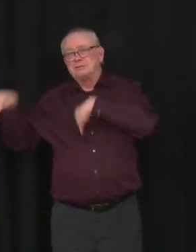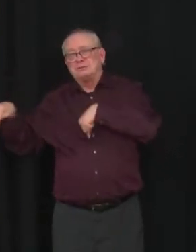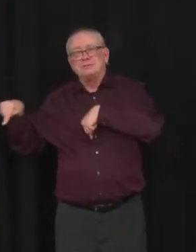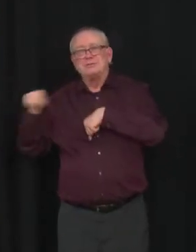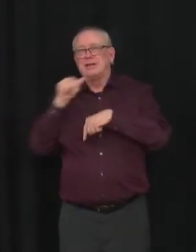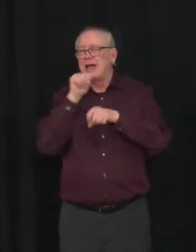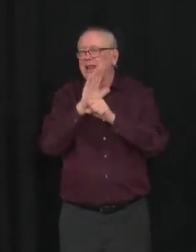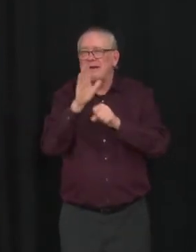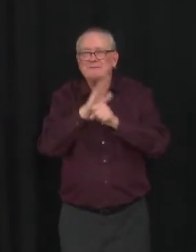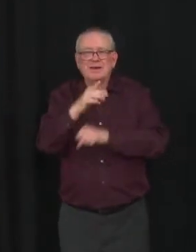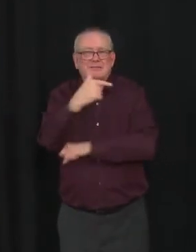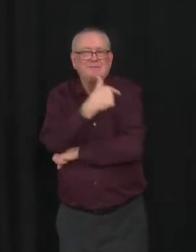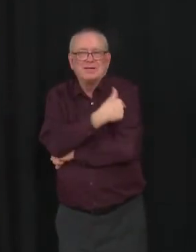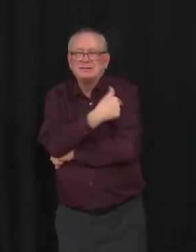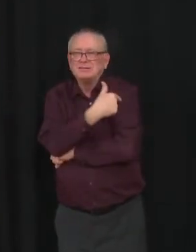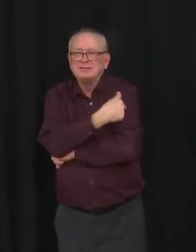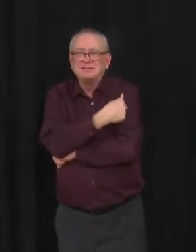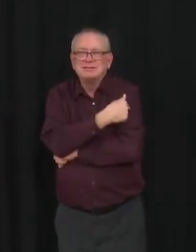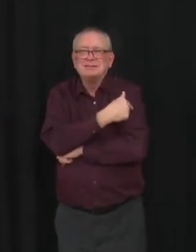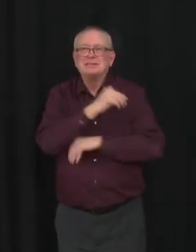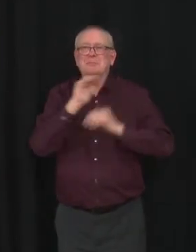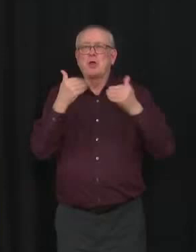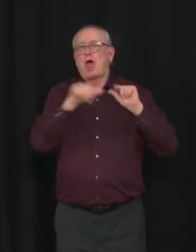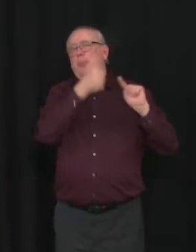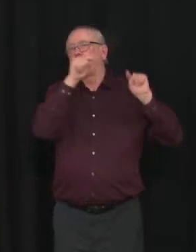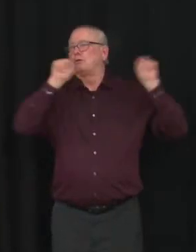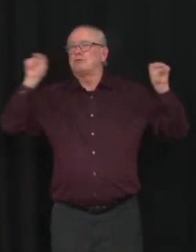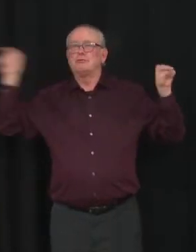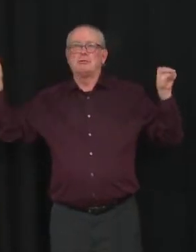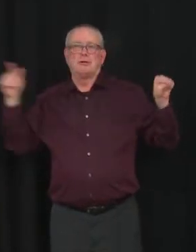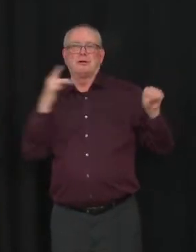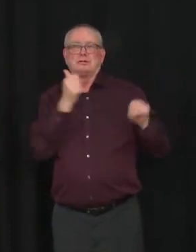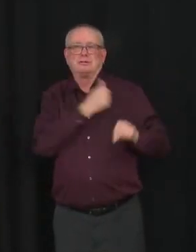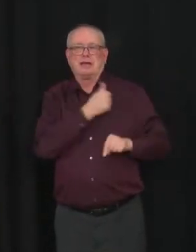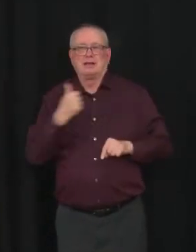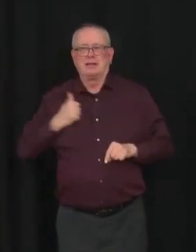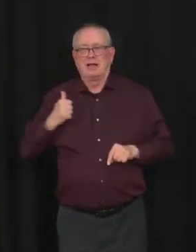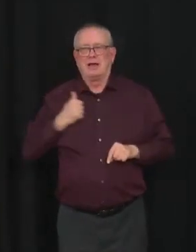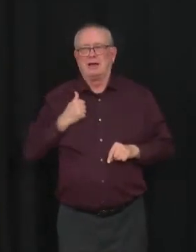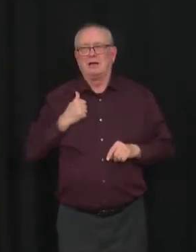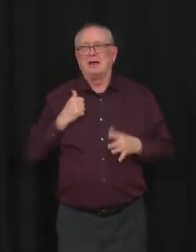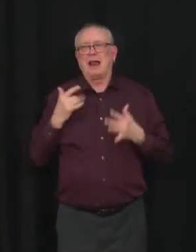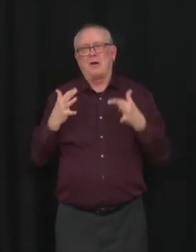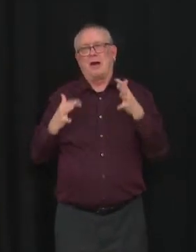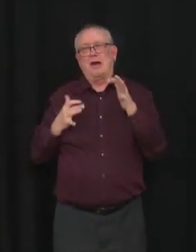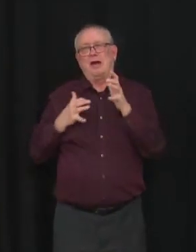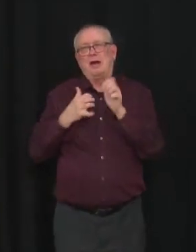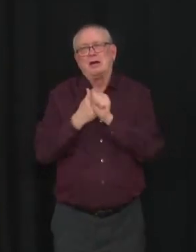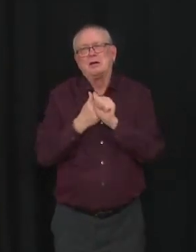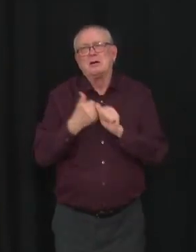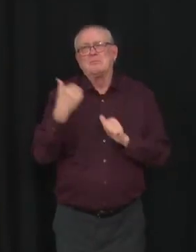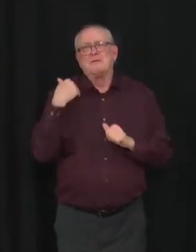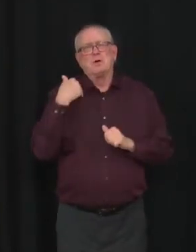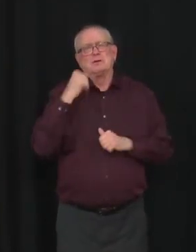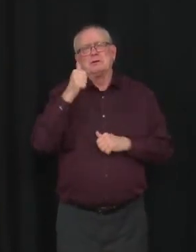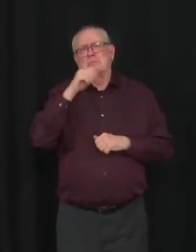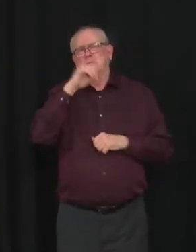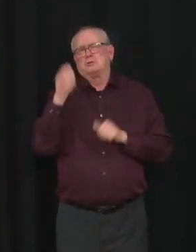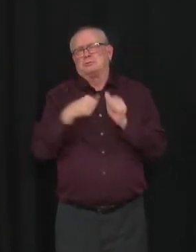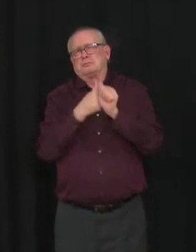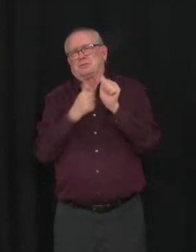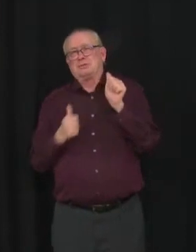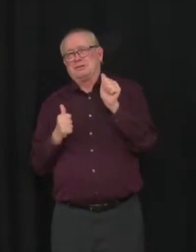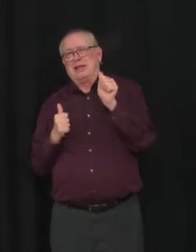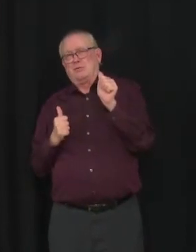there is we have largely caught up. We're now, instead of like 10 points behind the Canadian average vaccination rate, we're only a couple of